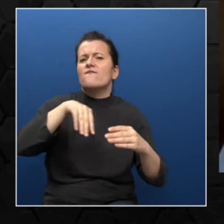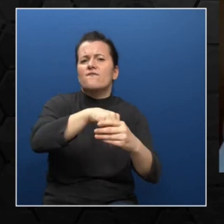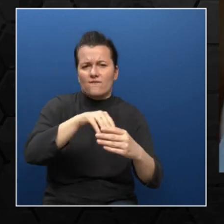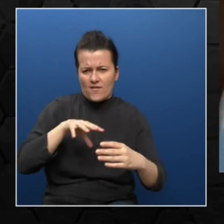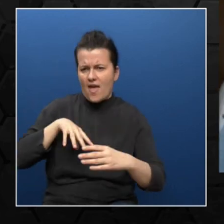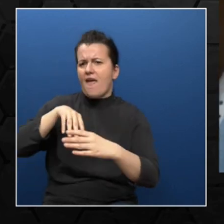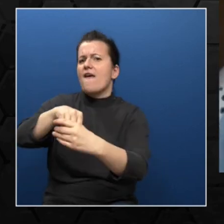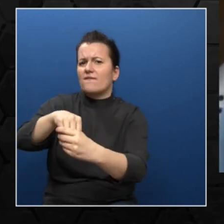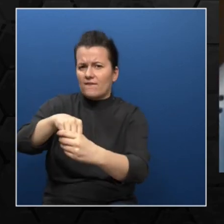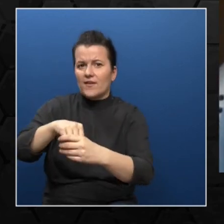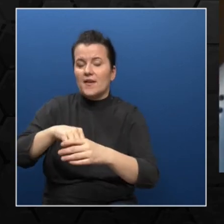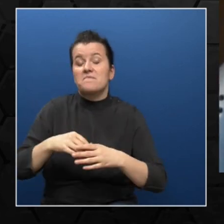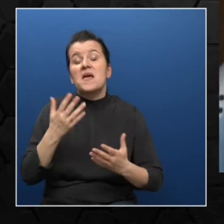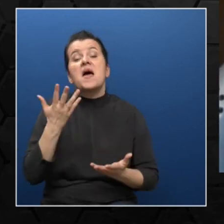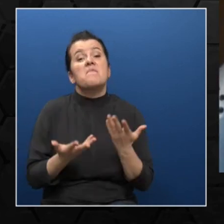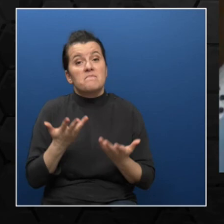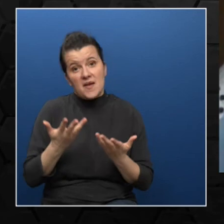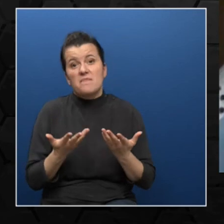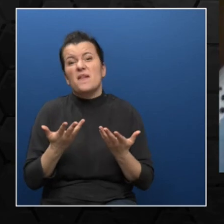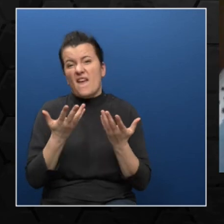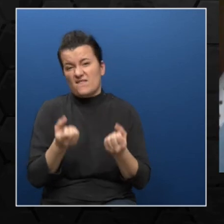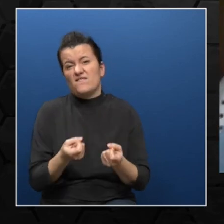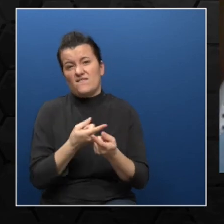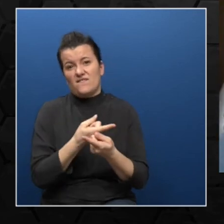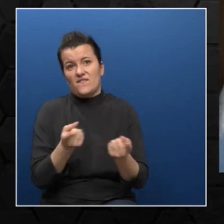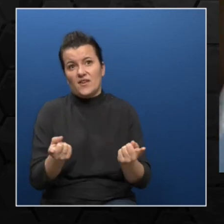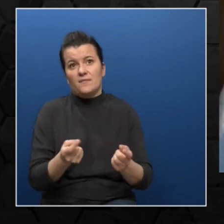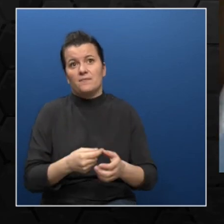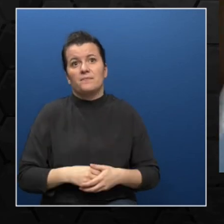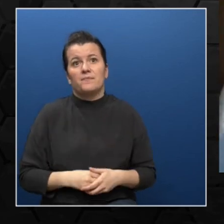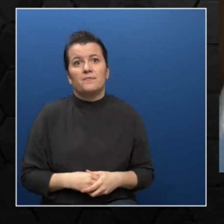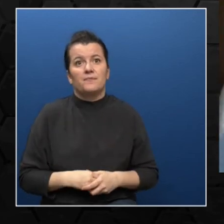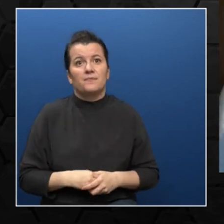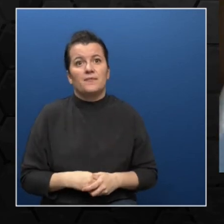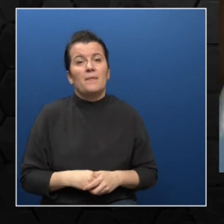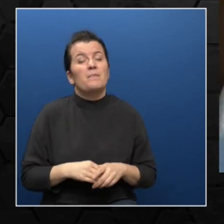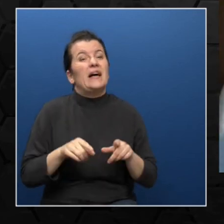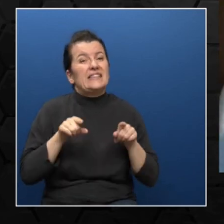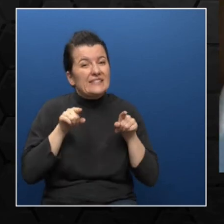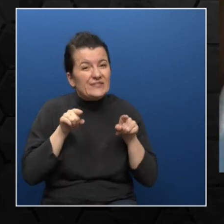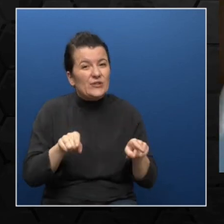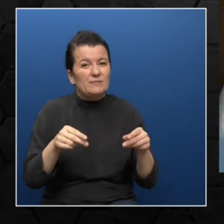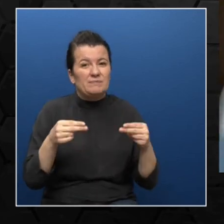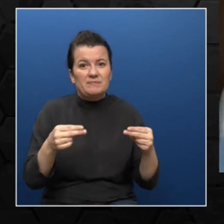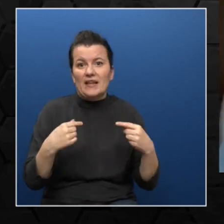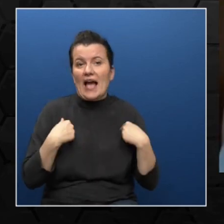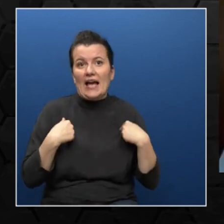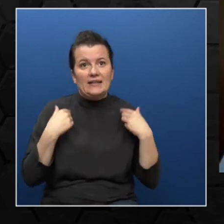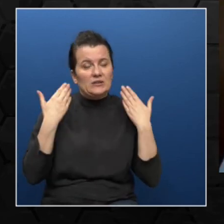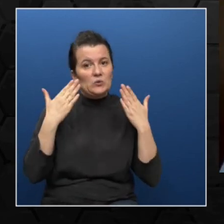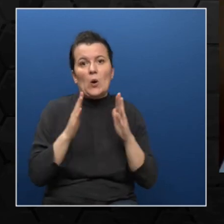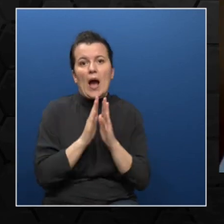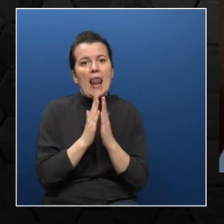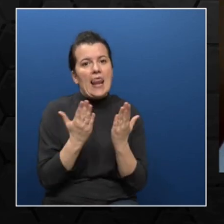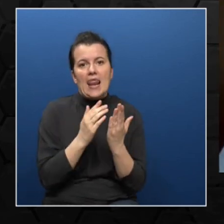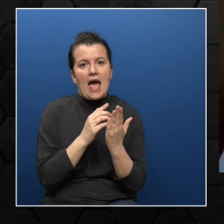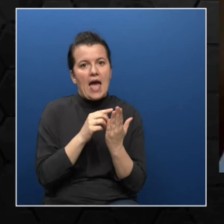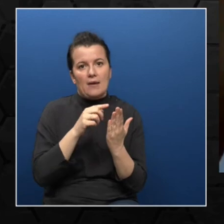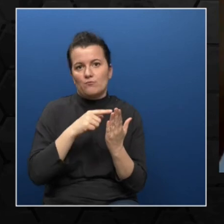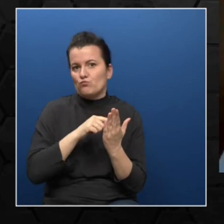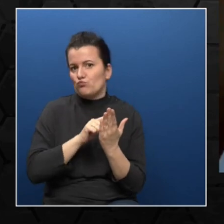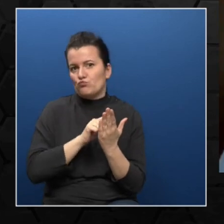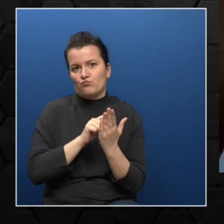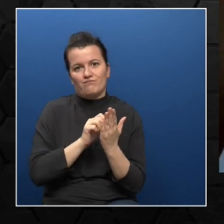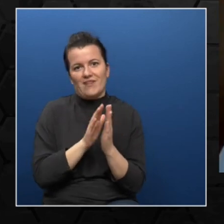it probably already does exist in a framework like TensorFlow or PyTorch. I haven't used a library, but I have coded it myself. Other people